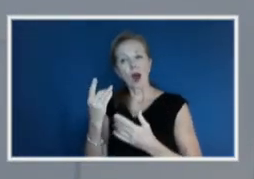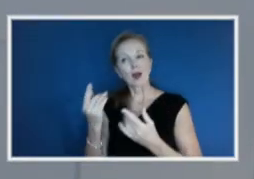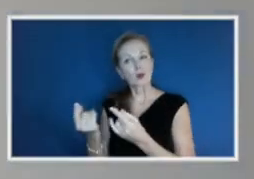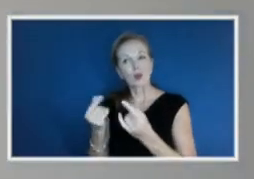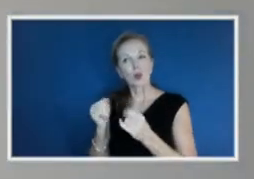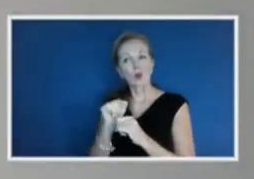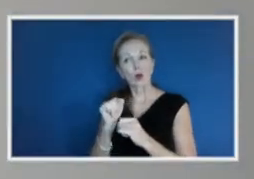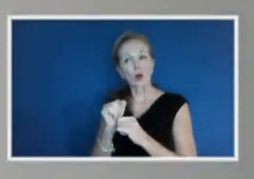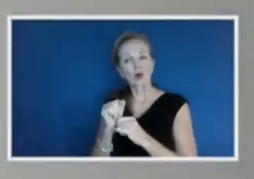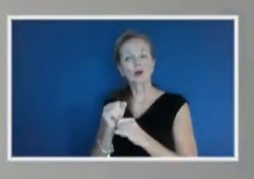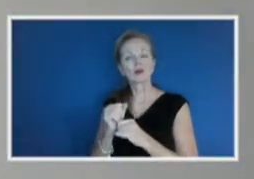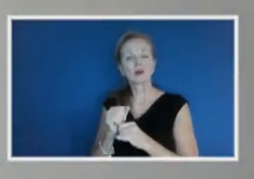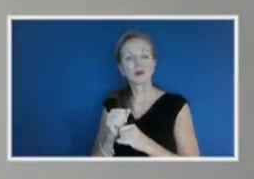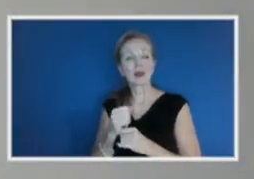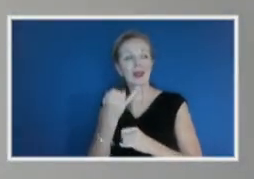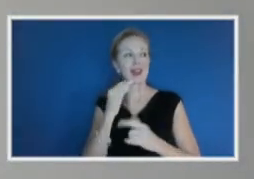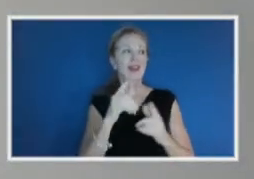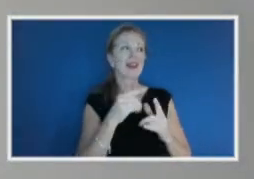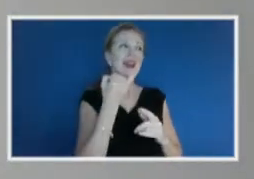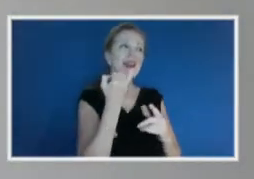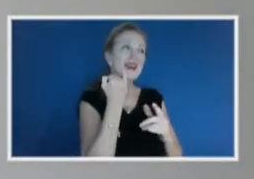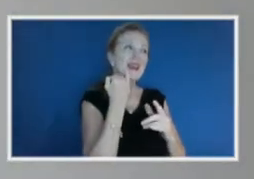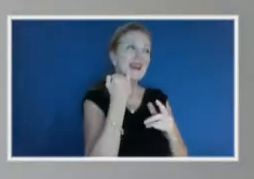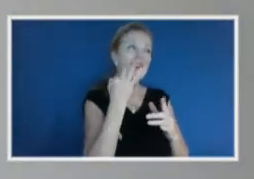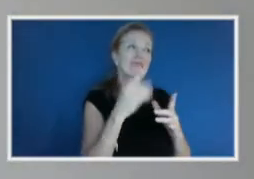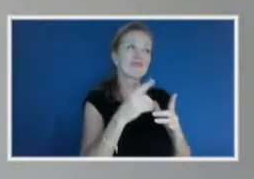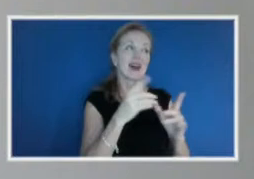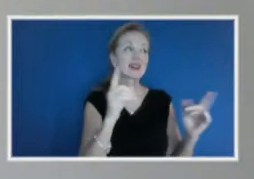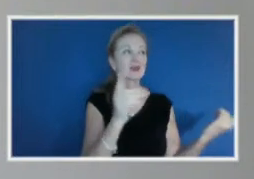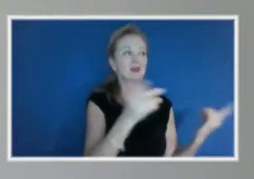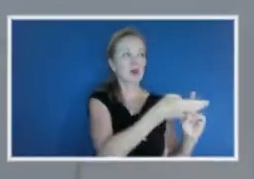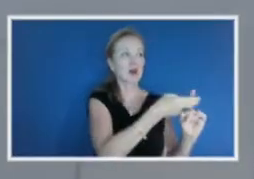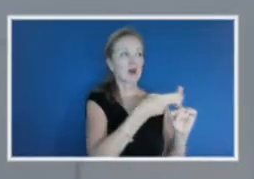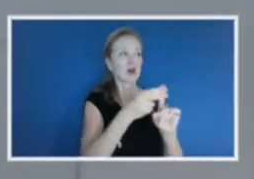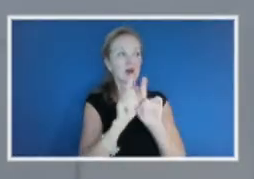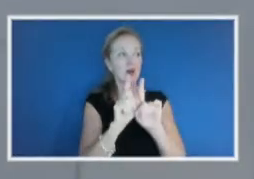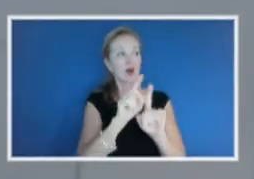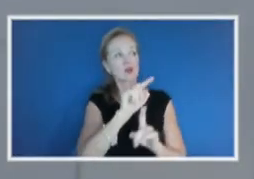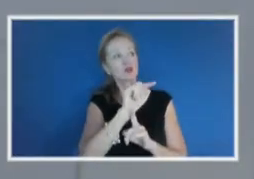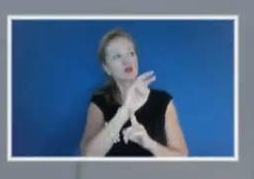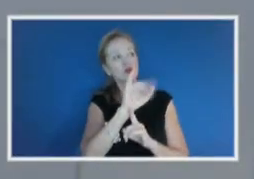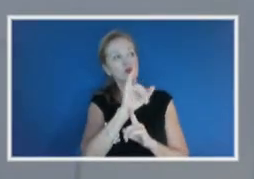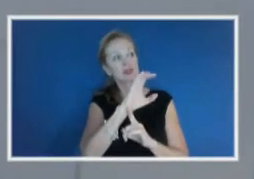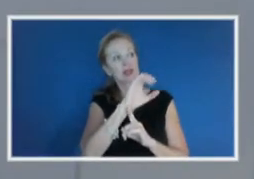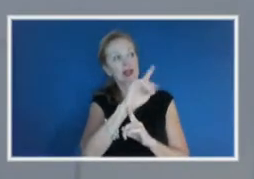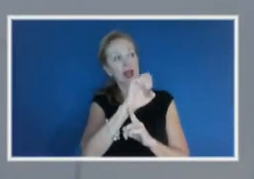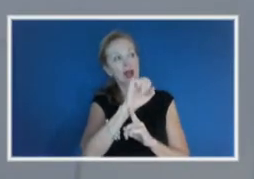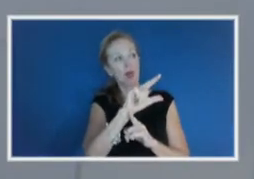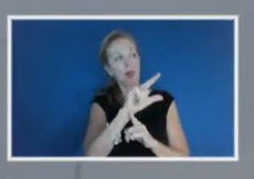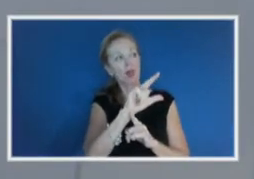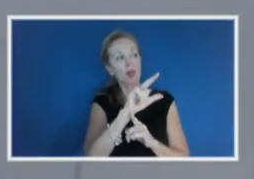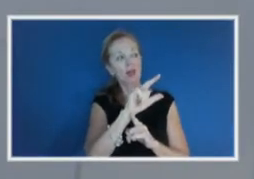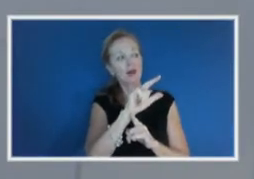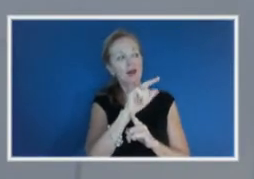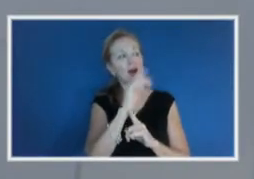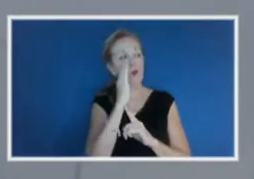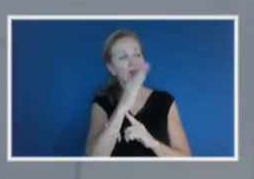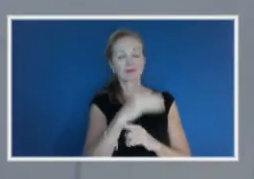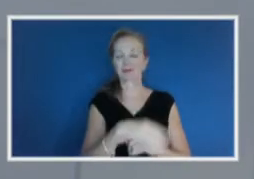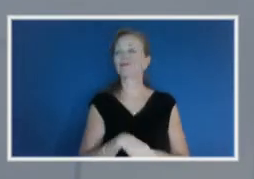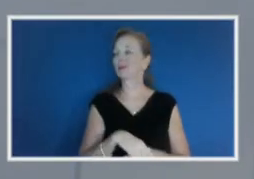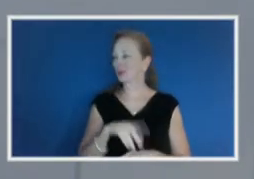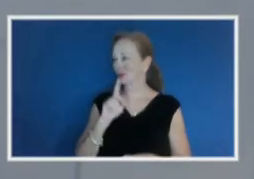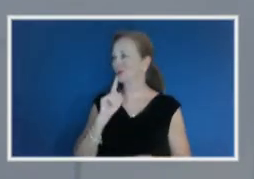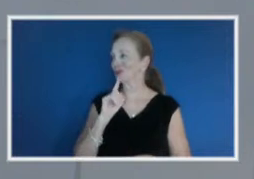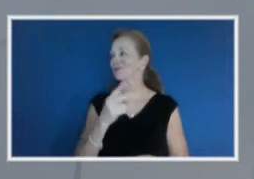long as I could bring Tracy Campbell with the county with me, I'd love to. You can bring Tracy and I'll come along too. The third question, and you already spoke to it in